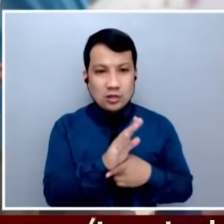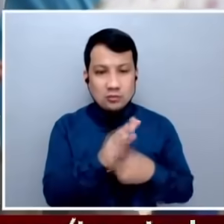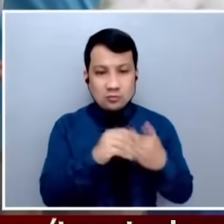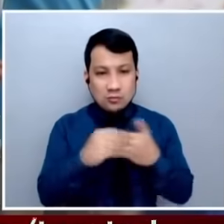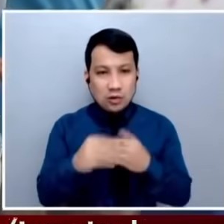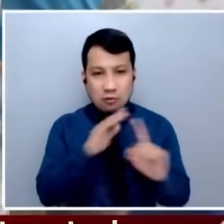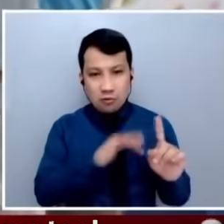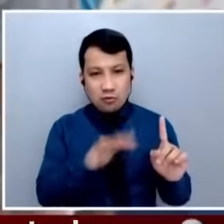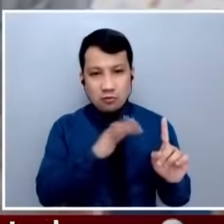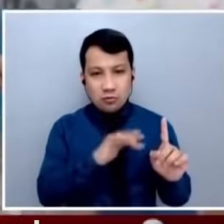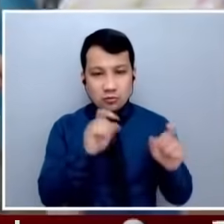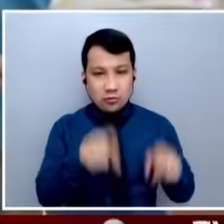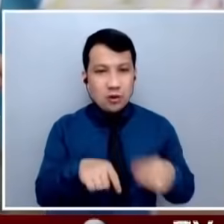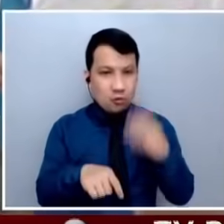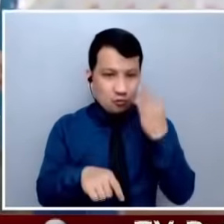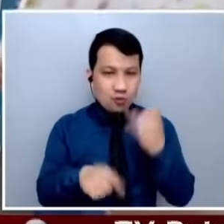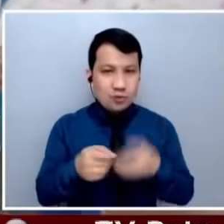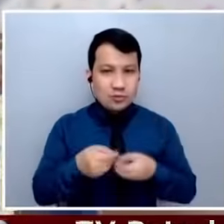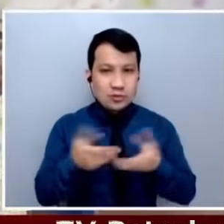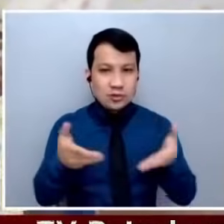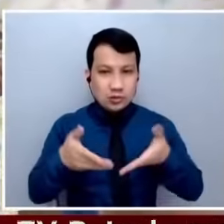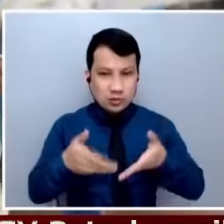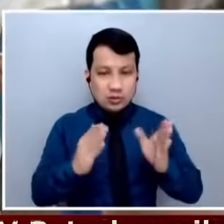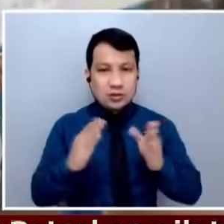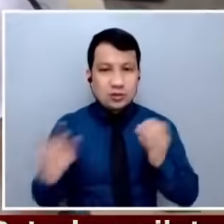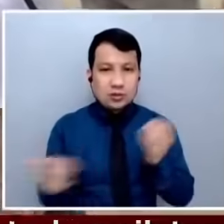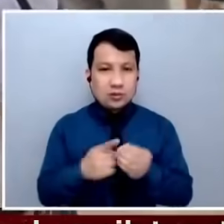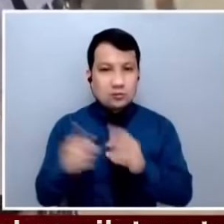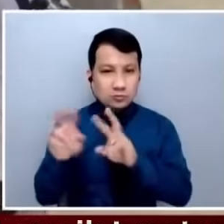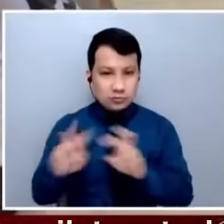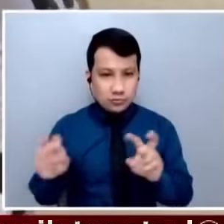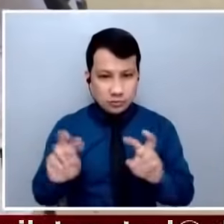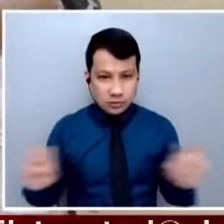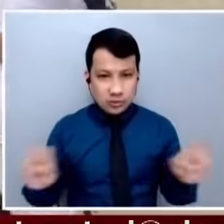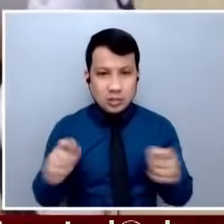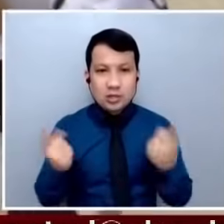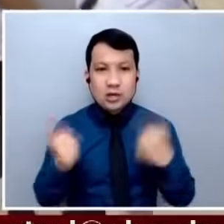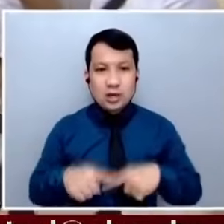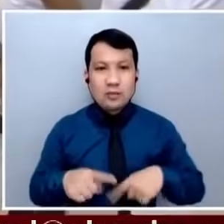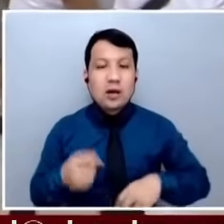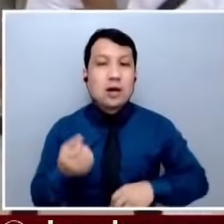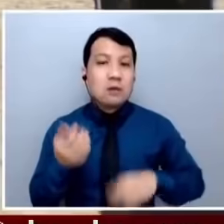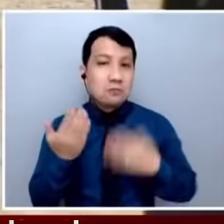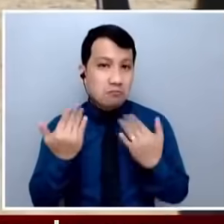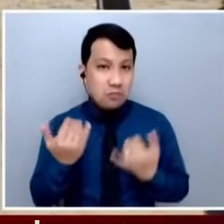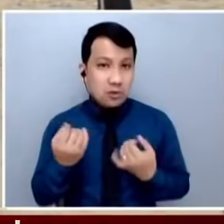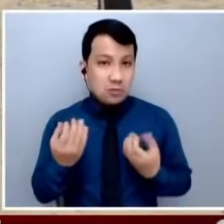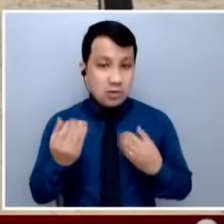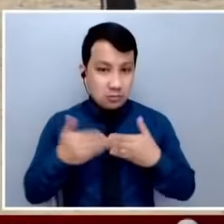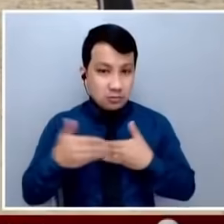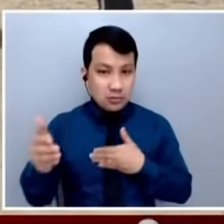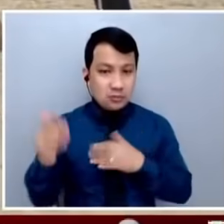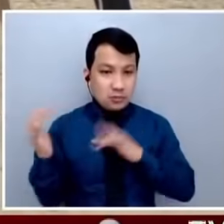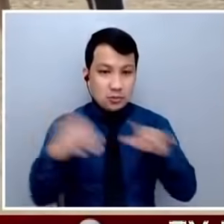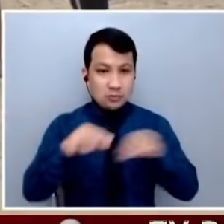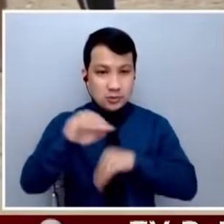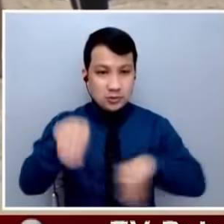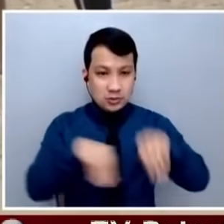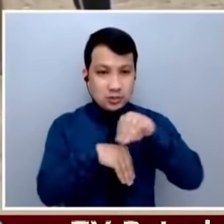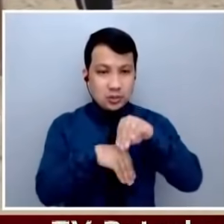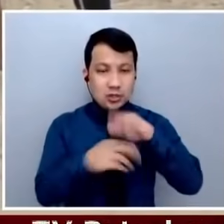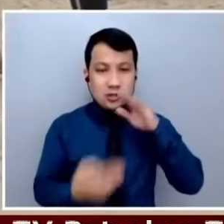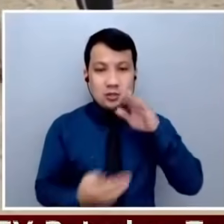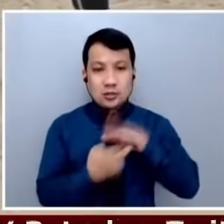Beach. Ito'y para magbigay daan sa gagawing imbestigasyon sa nangyaring pagdagsa ng mga tao. Papalitan siya ni